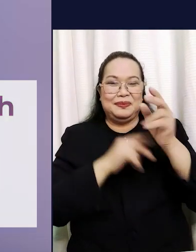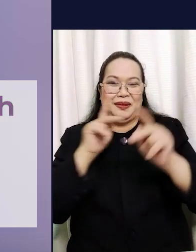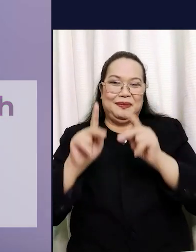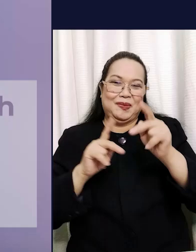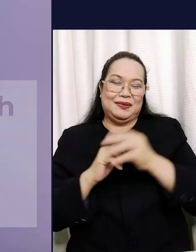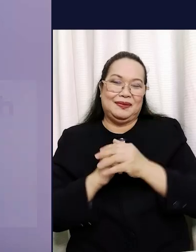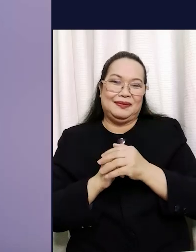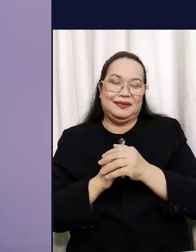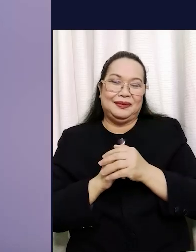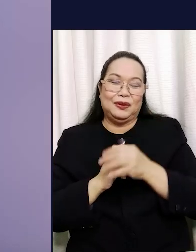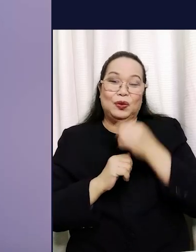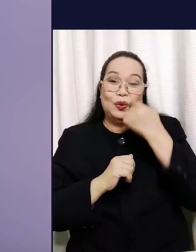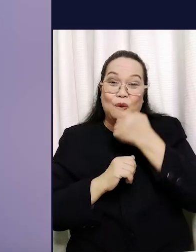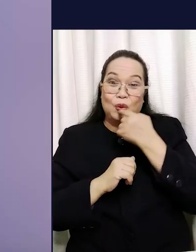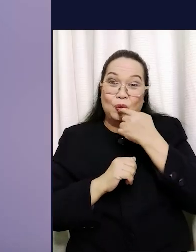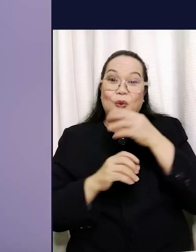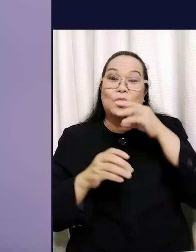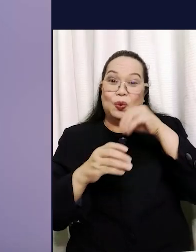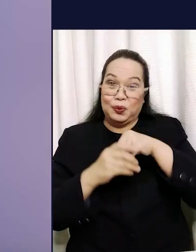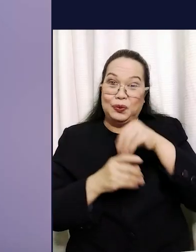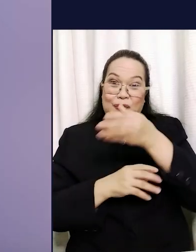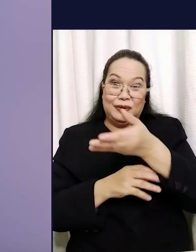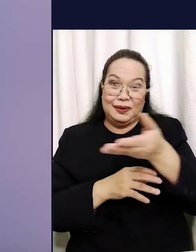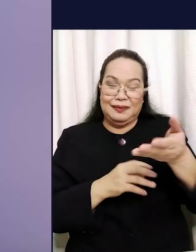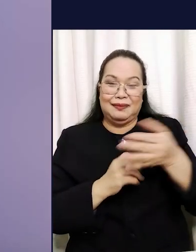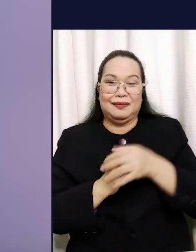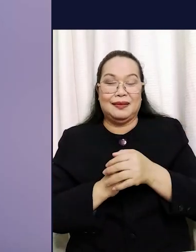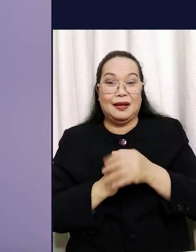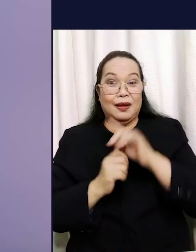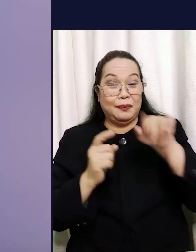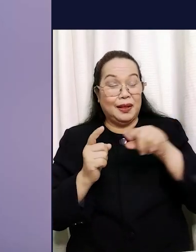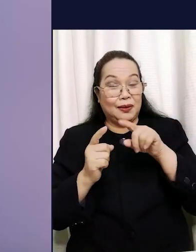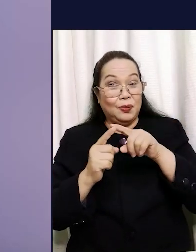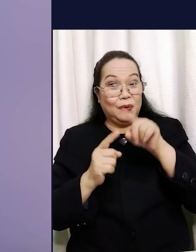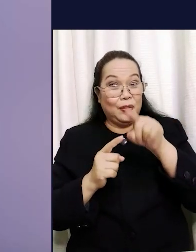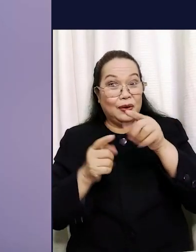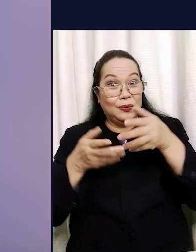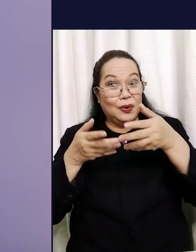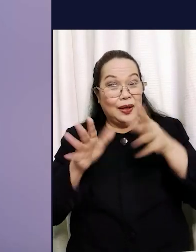allowing things like impatience, competition,